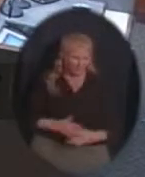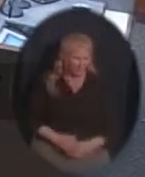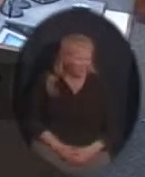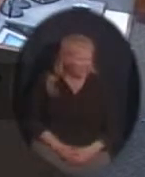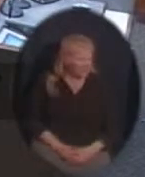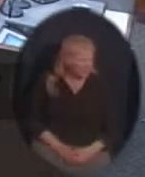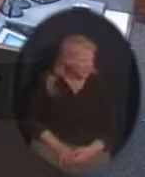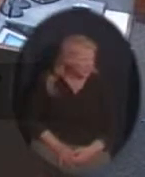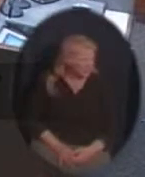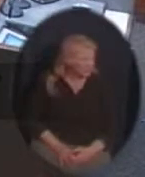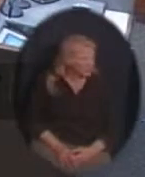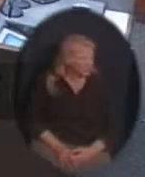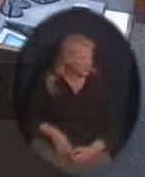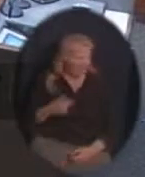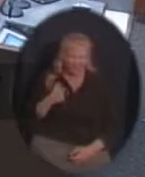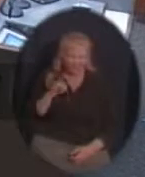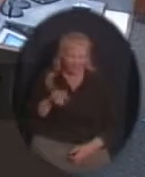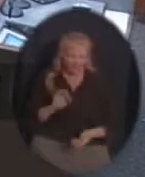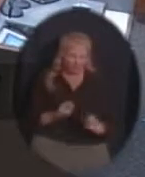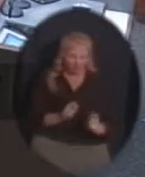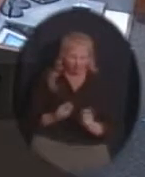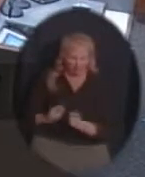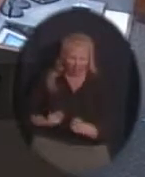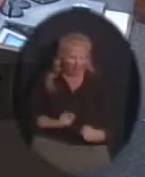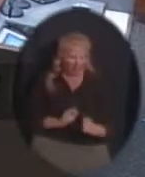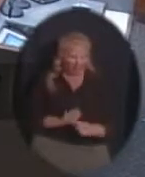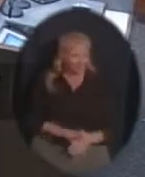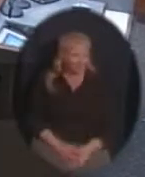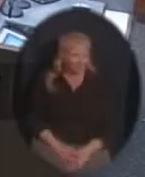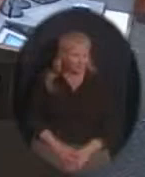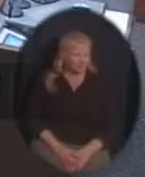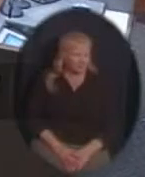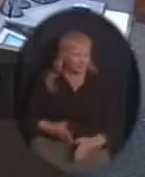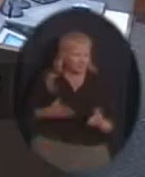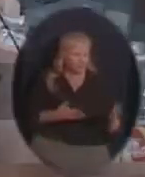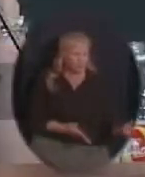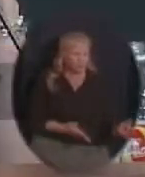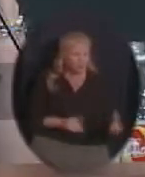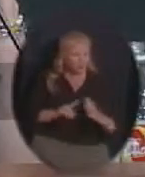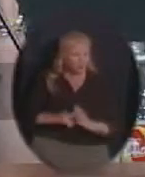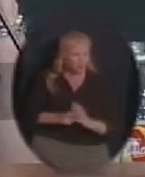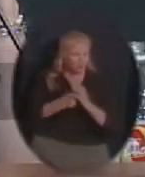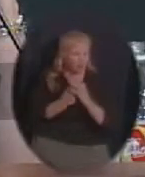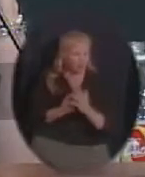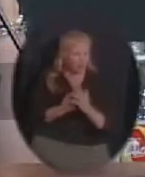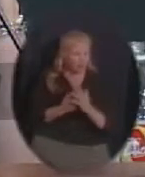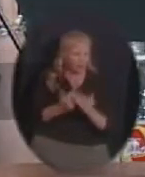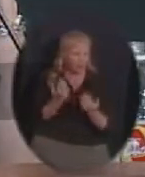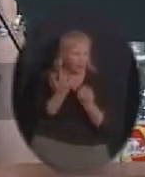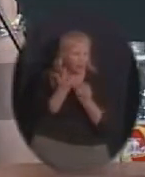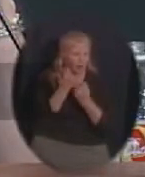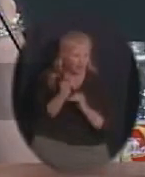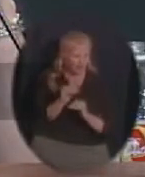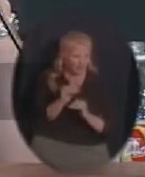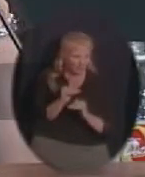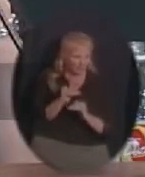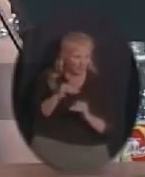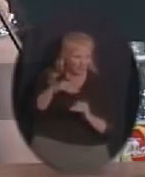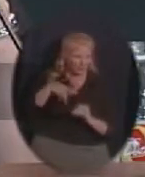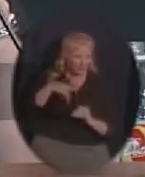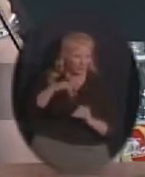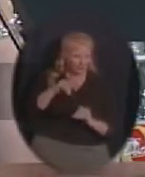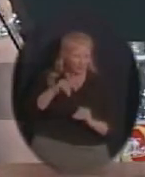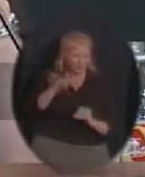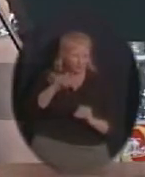I don't have it. I kind of got it mixed up here, though. Sure. Motion to implement limited pilot program for